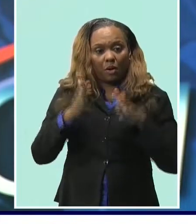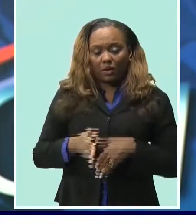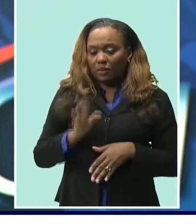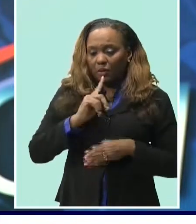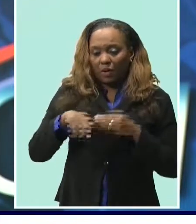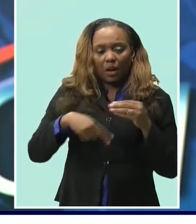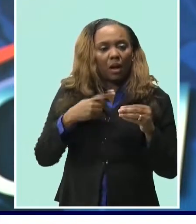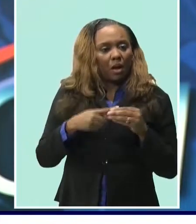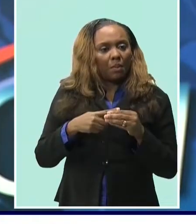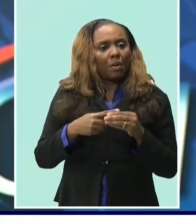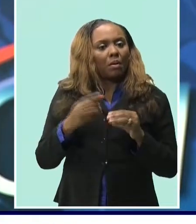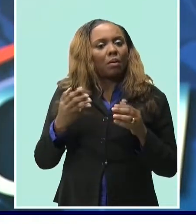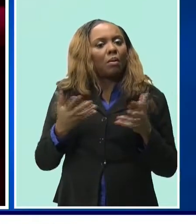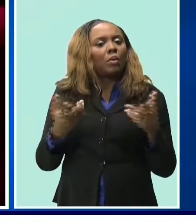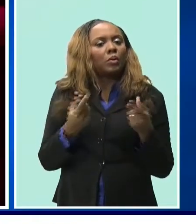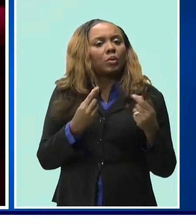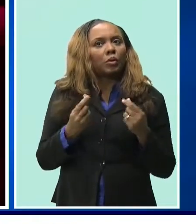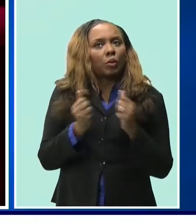into the home.